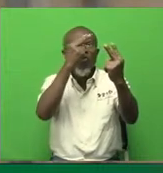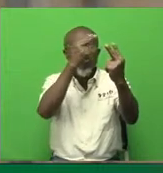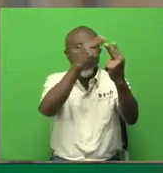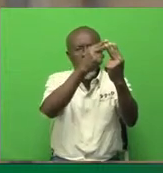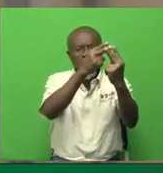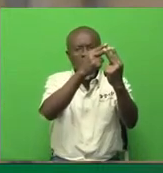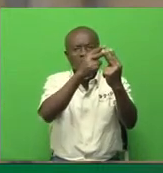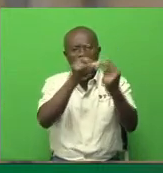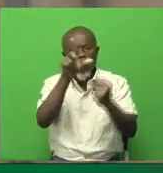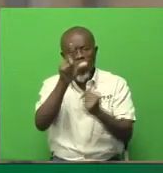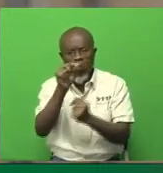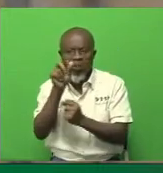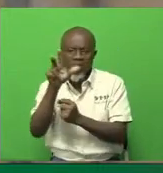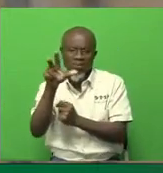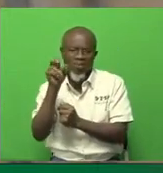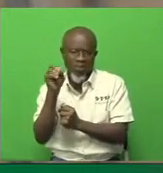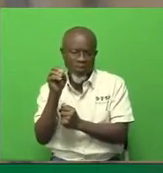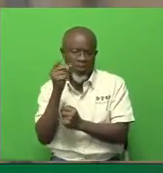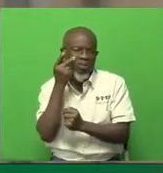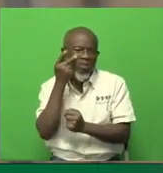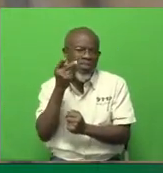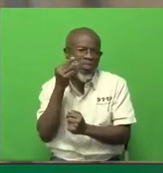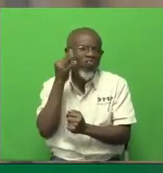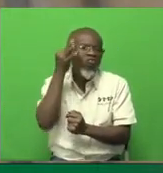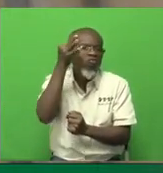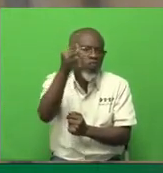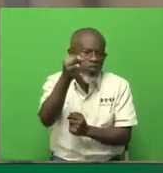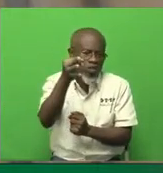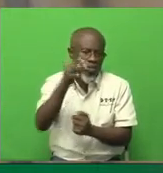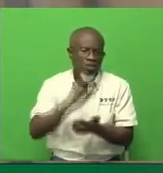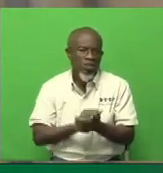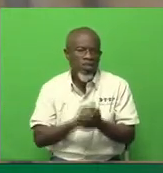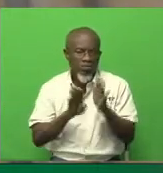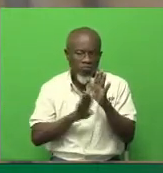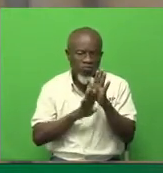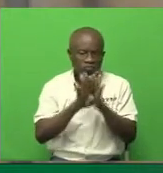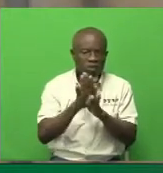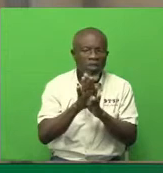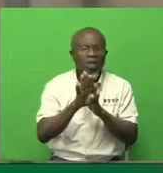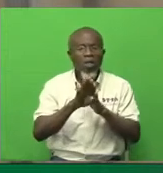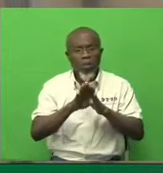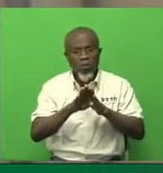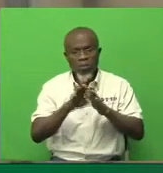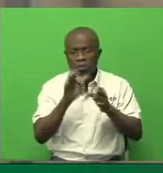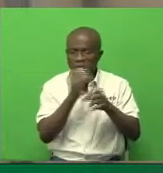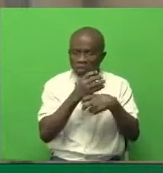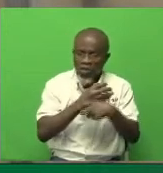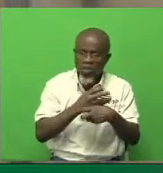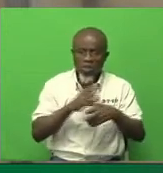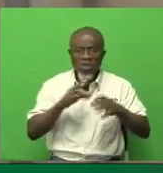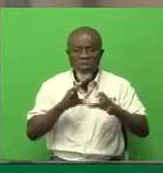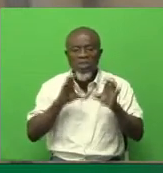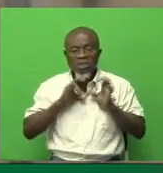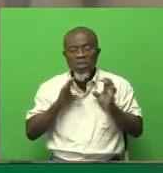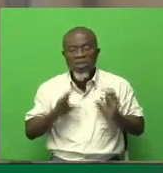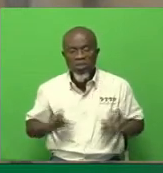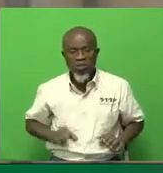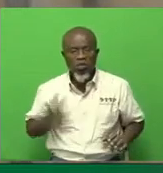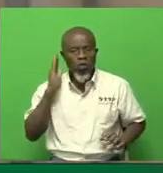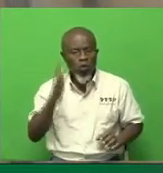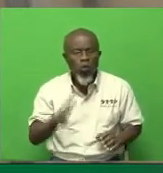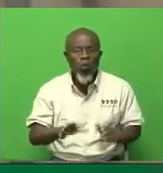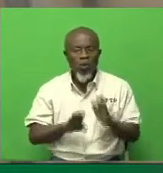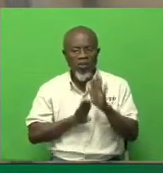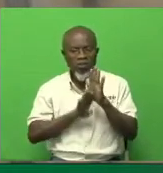that's the goal creating citizens who will drive the development of Trinidad and Tobago towards the realization